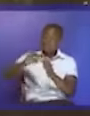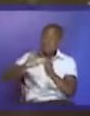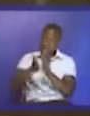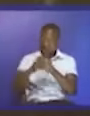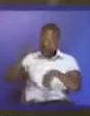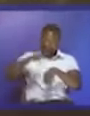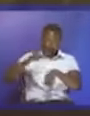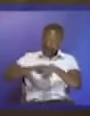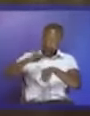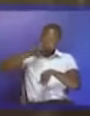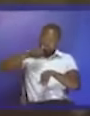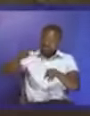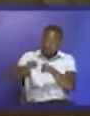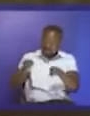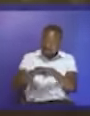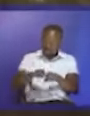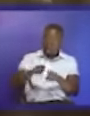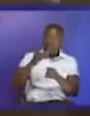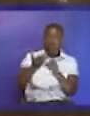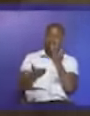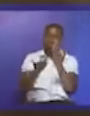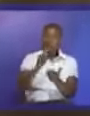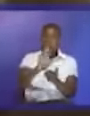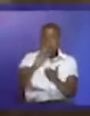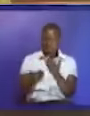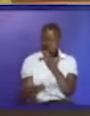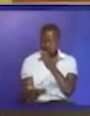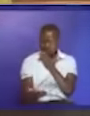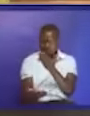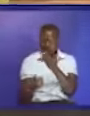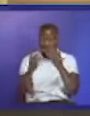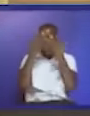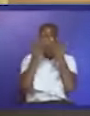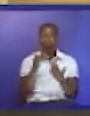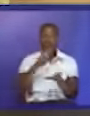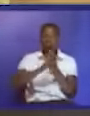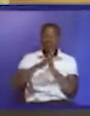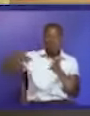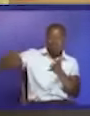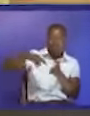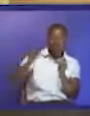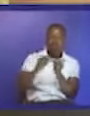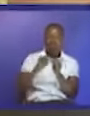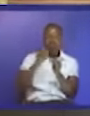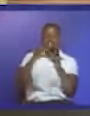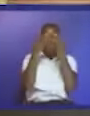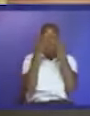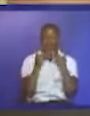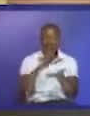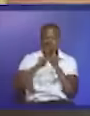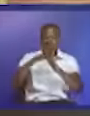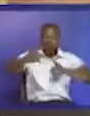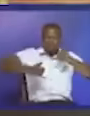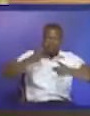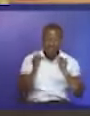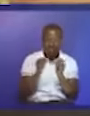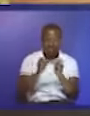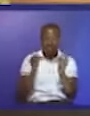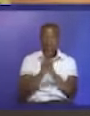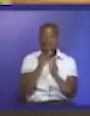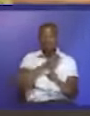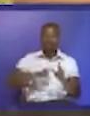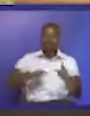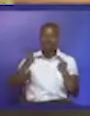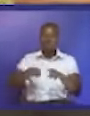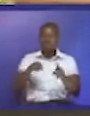time tomorrow, may he turn your mourning to dancing. May he turn your sorrow to joy. It says, when the Lord turned again